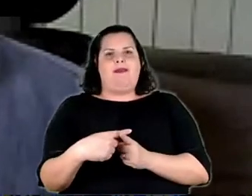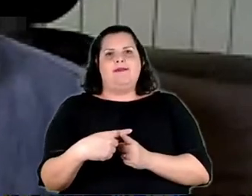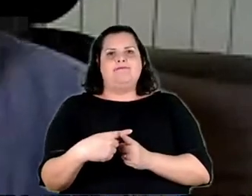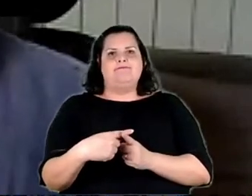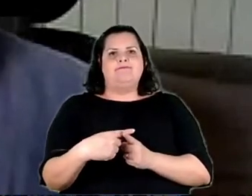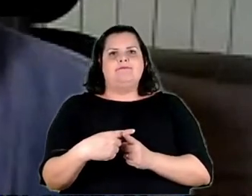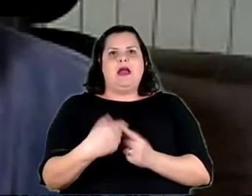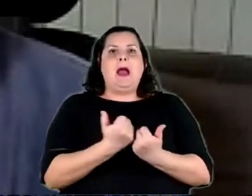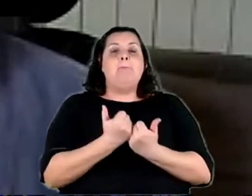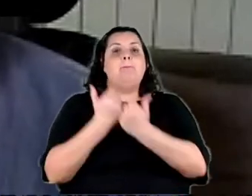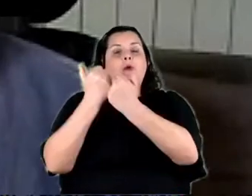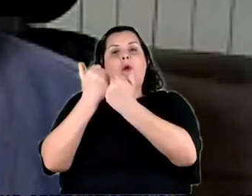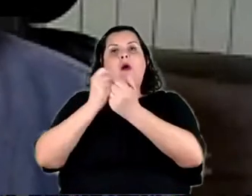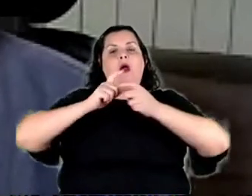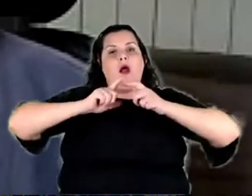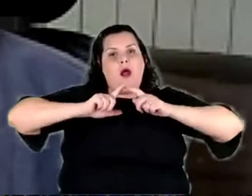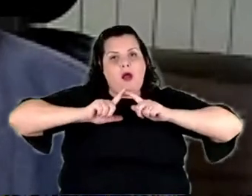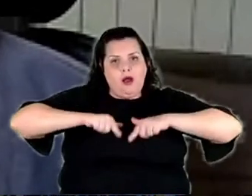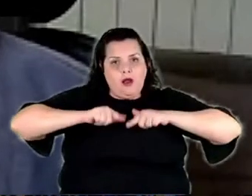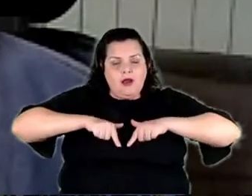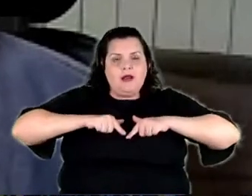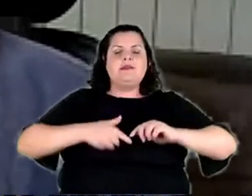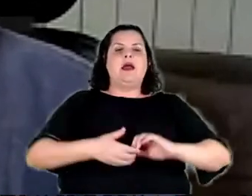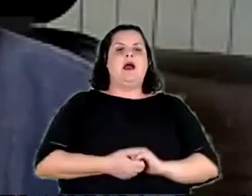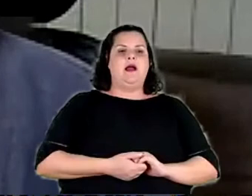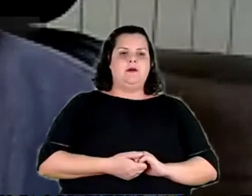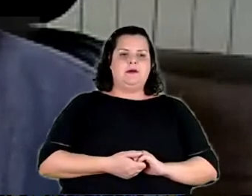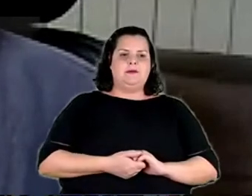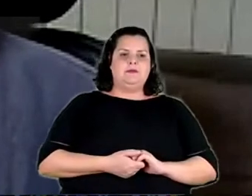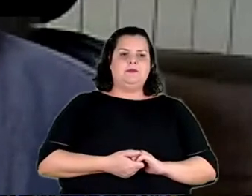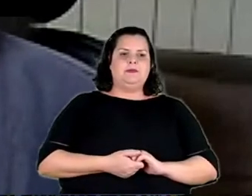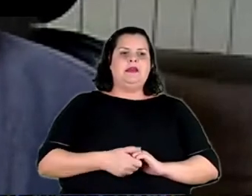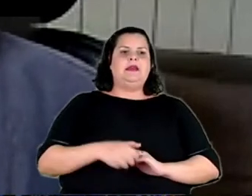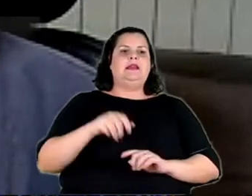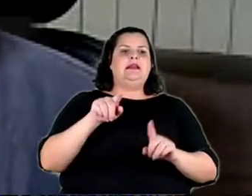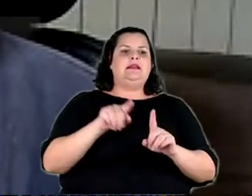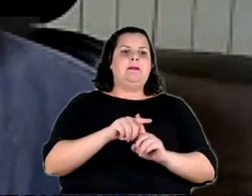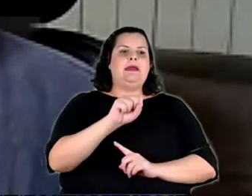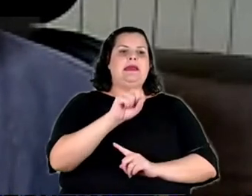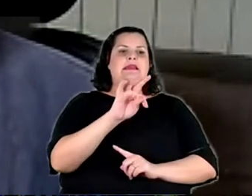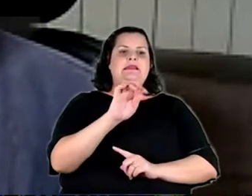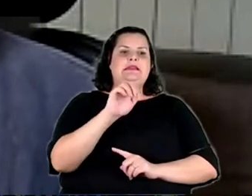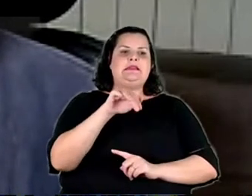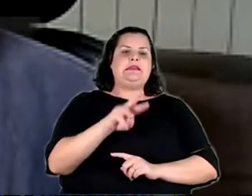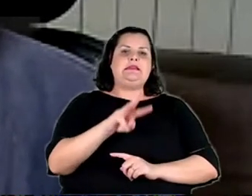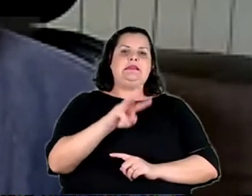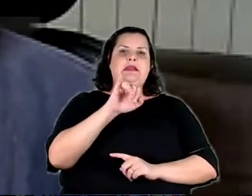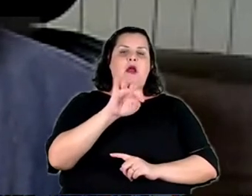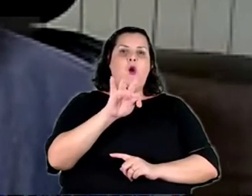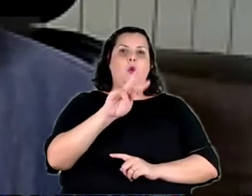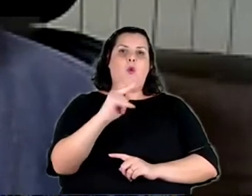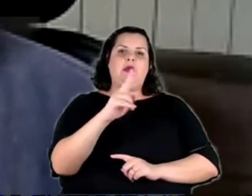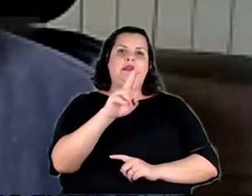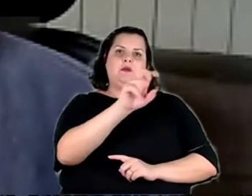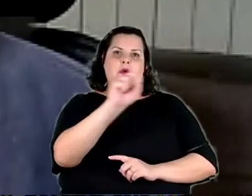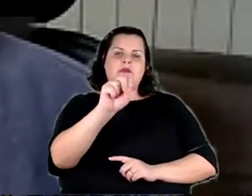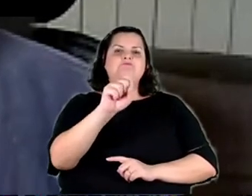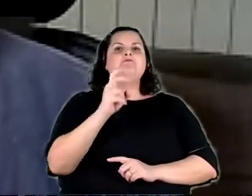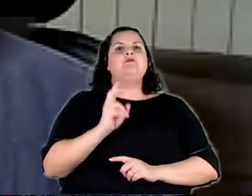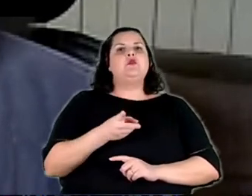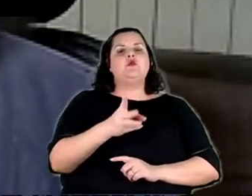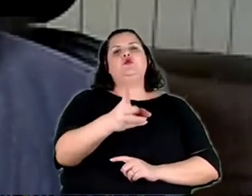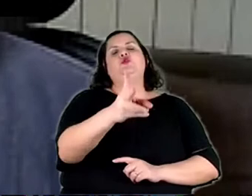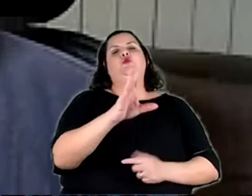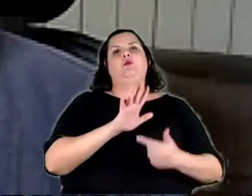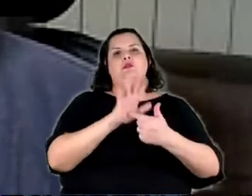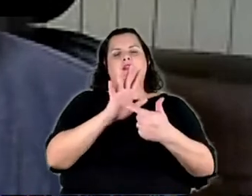for upholding the good name of Israel and the Jewish people. And I know it's not always easy, not in